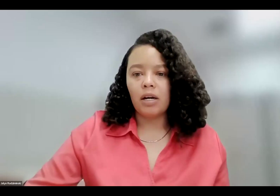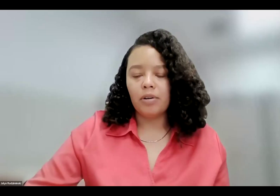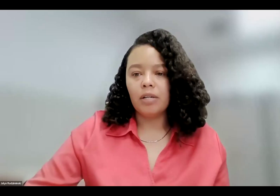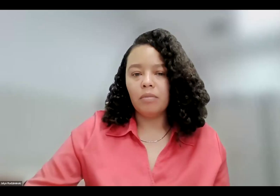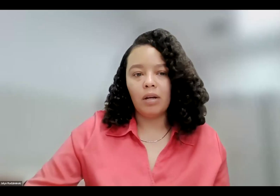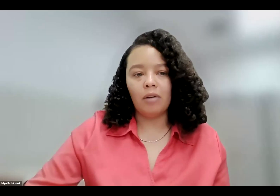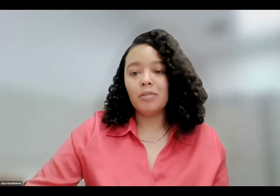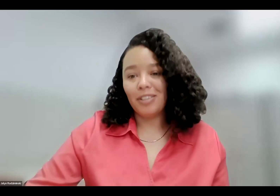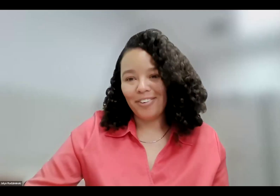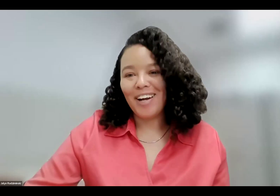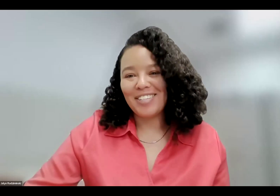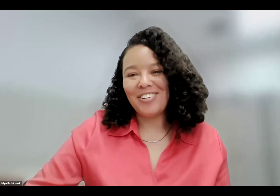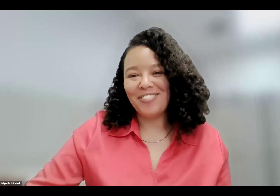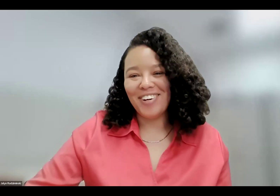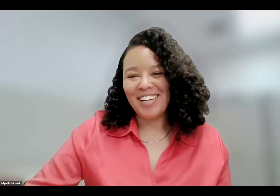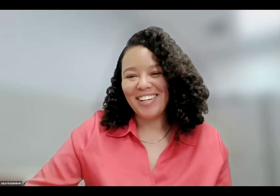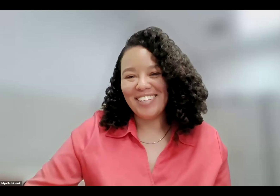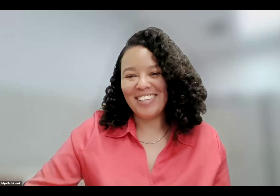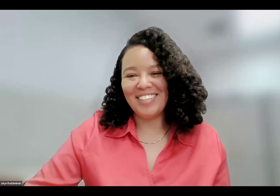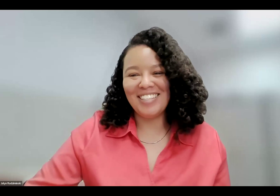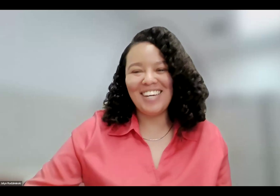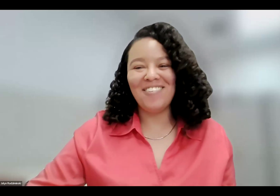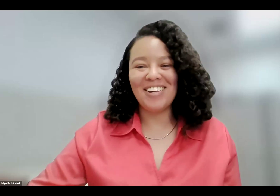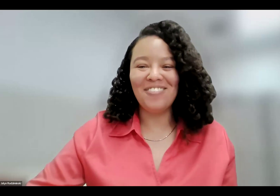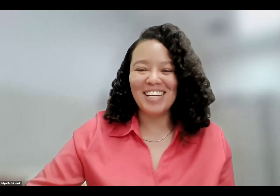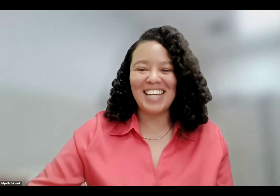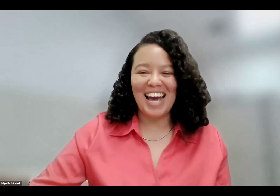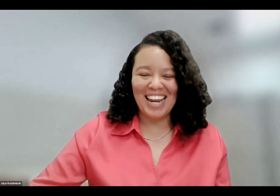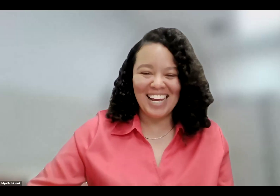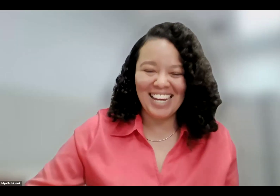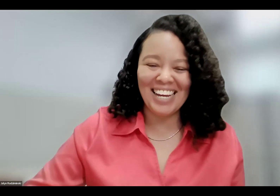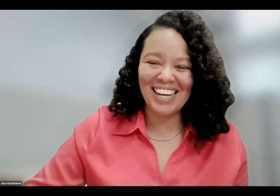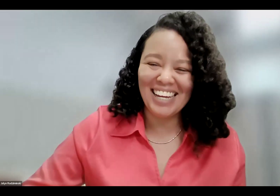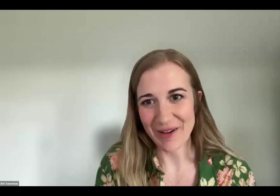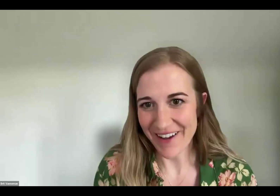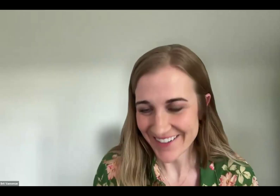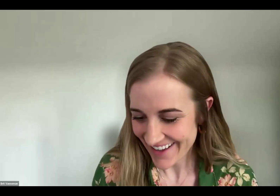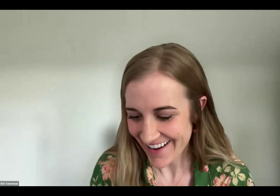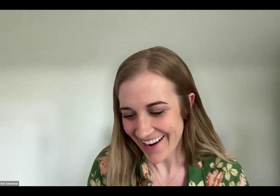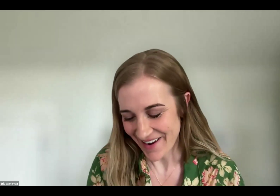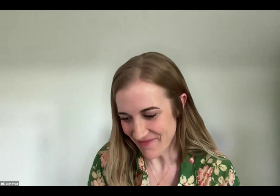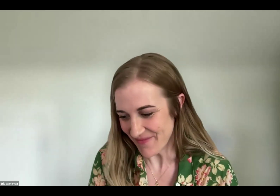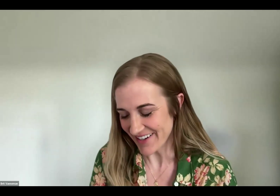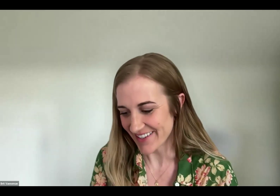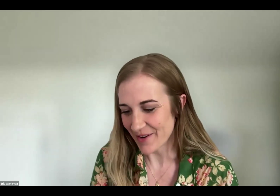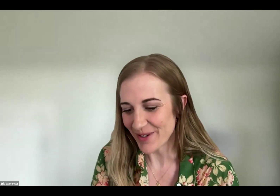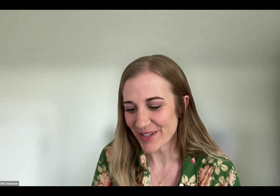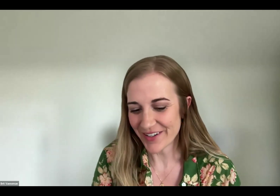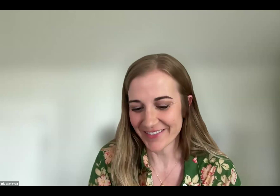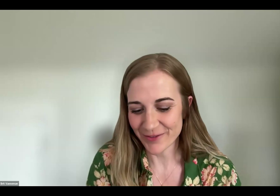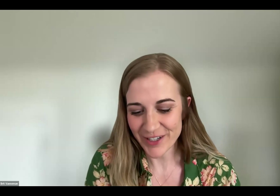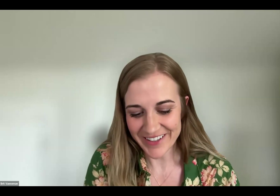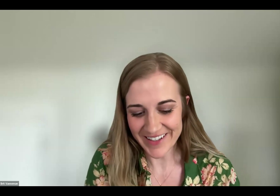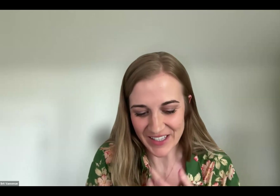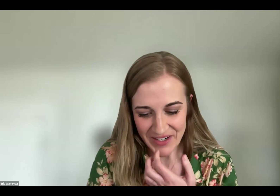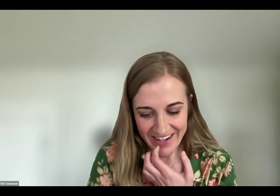Thank you, Ira. And I was going to go right to you, Britt, to see what you wanted to add. Wanted to jump onto that because the numbers